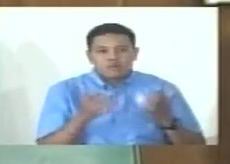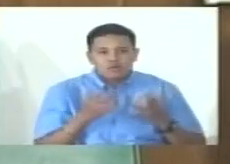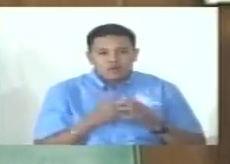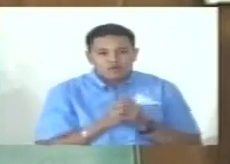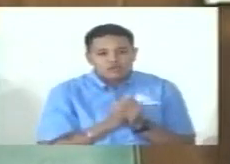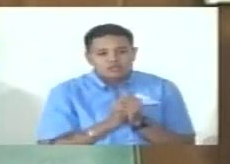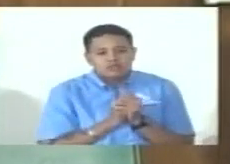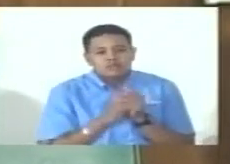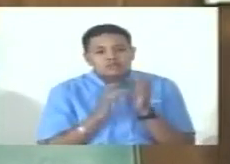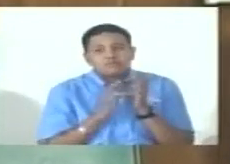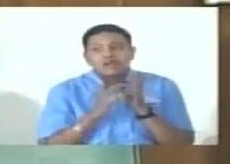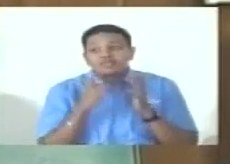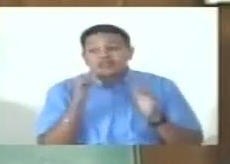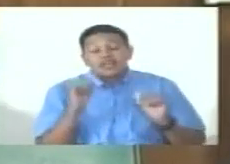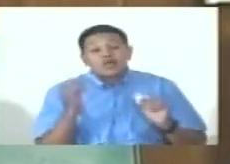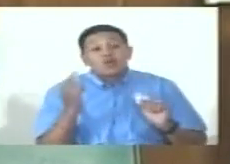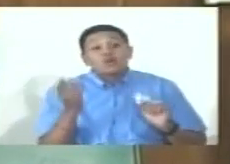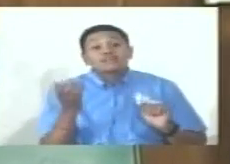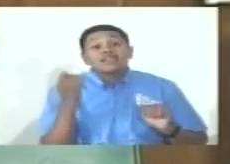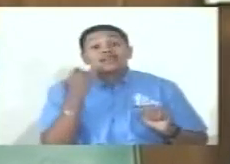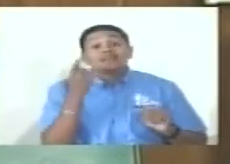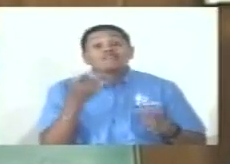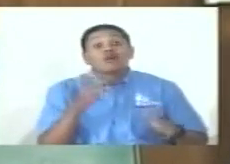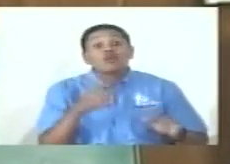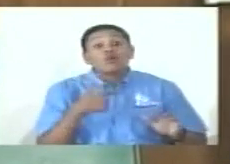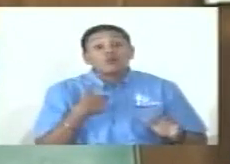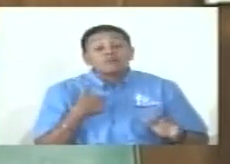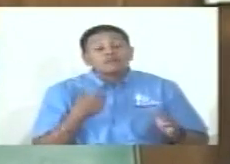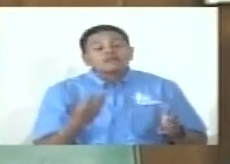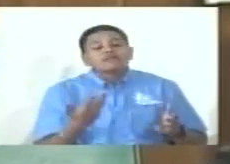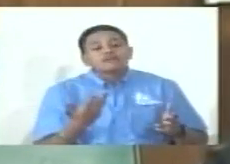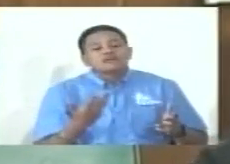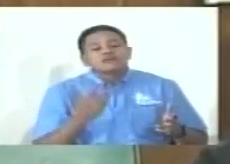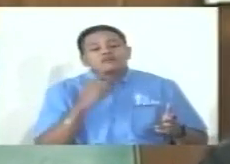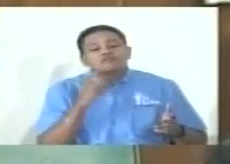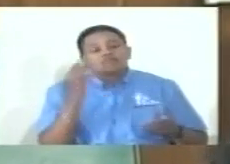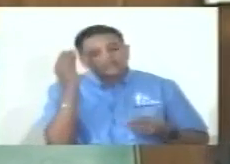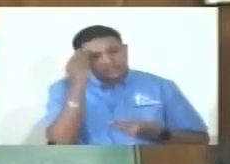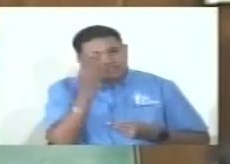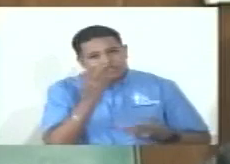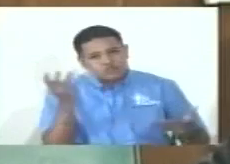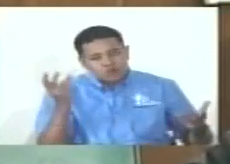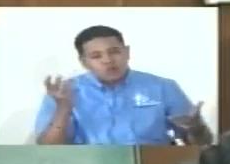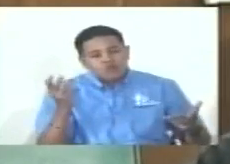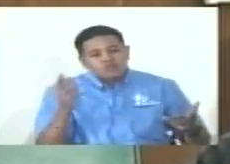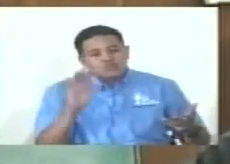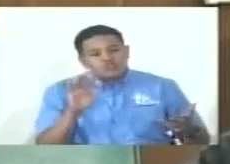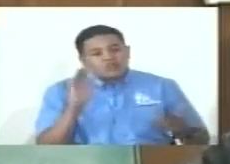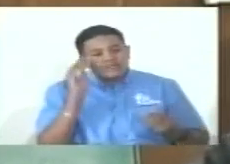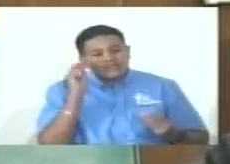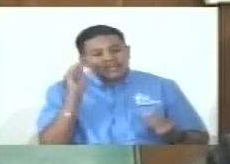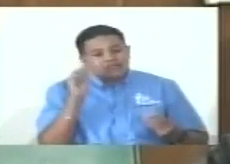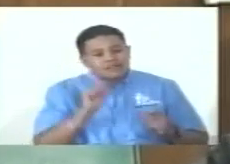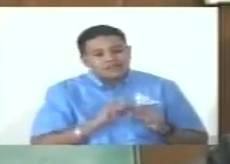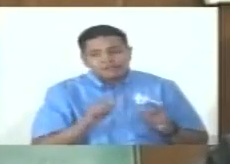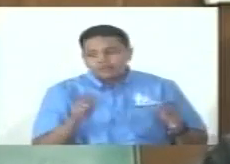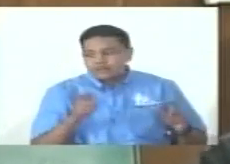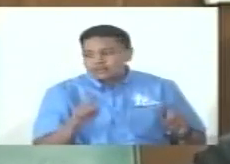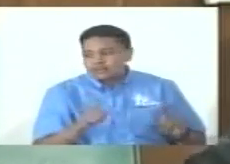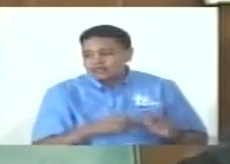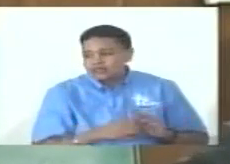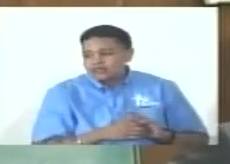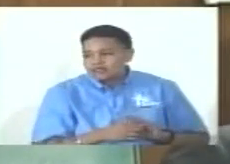And the bank says, I can only take it if you allow me to disclose your data.